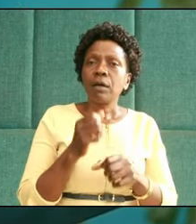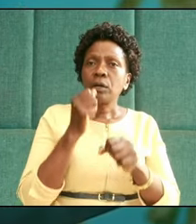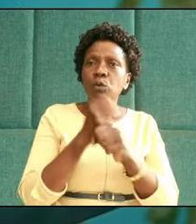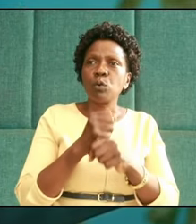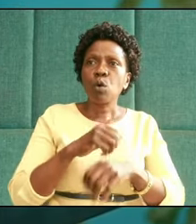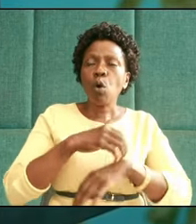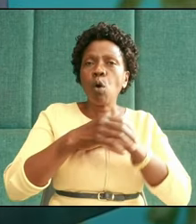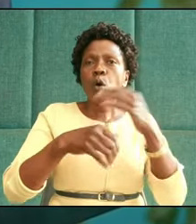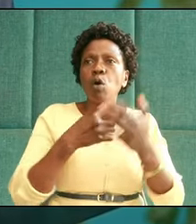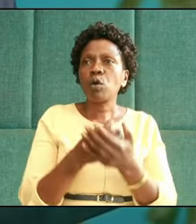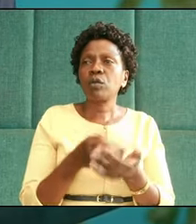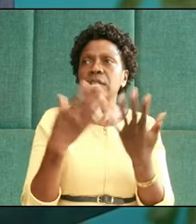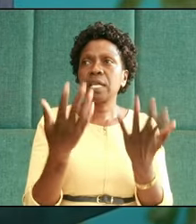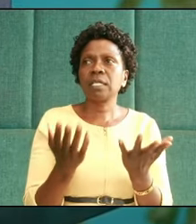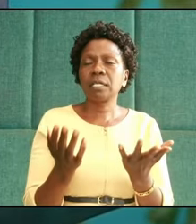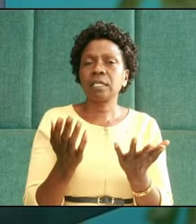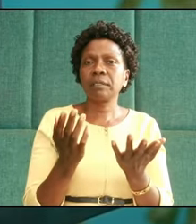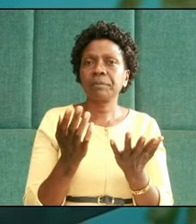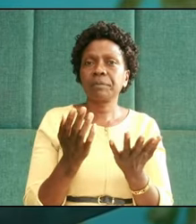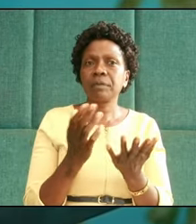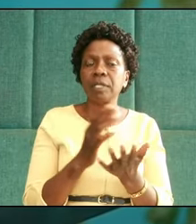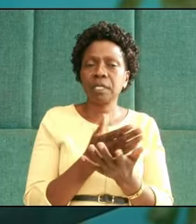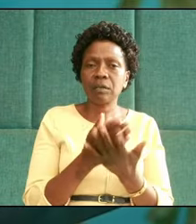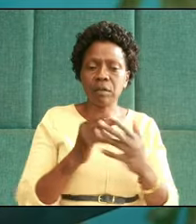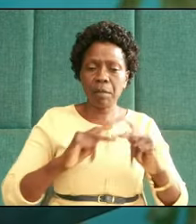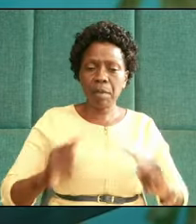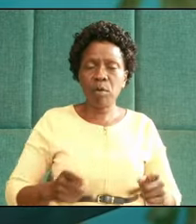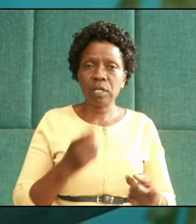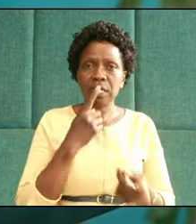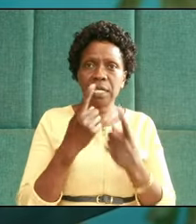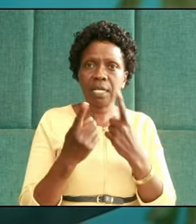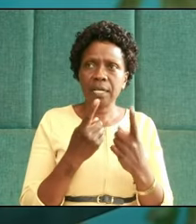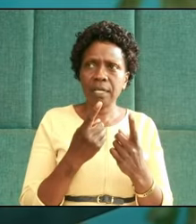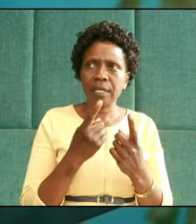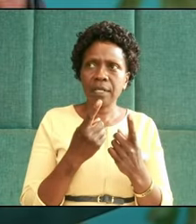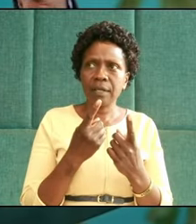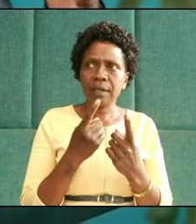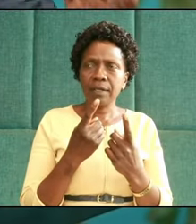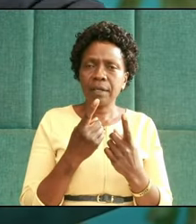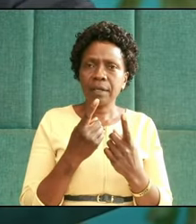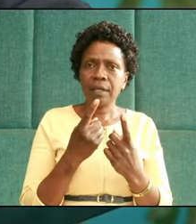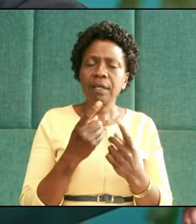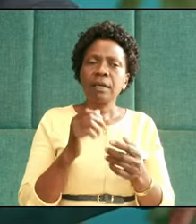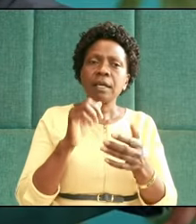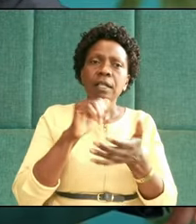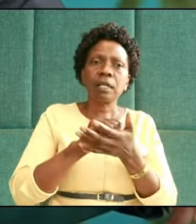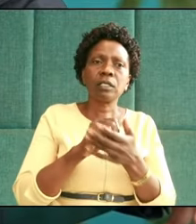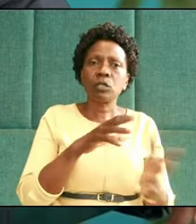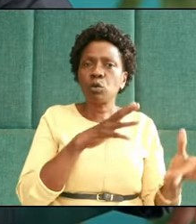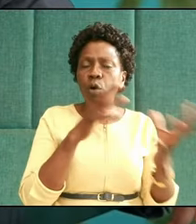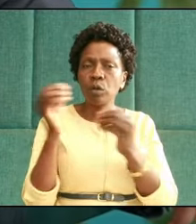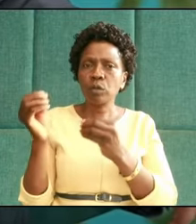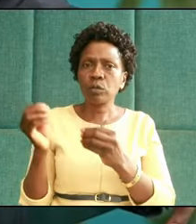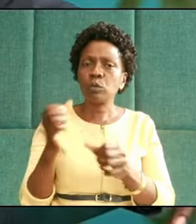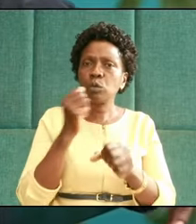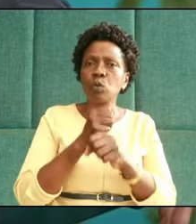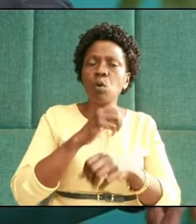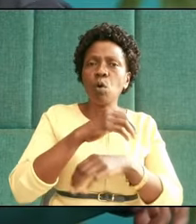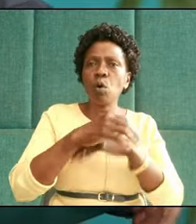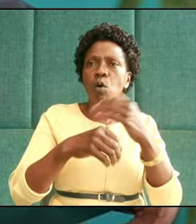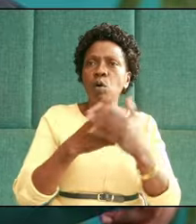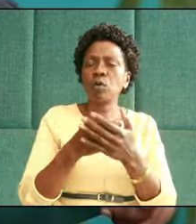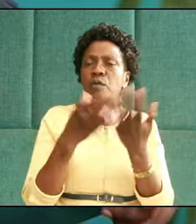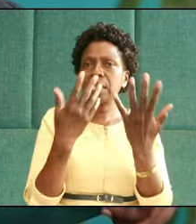Gates said. And when such a people say something, it means they are going to replace all teachers, the artificial